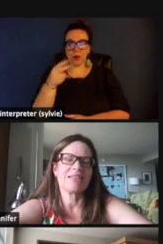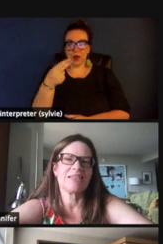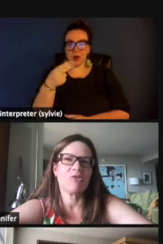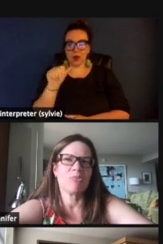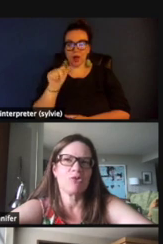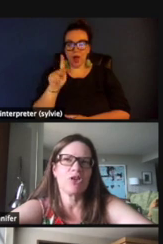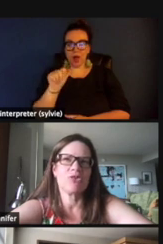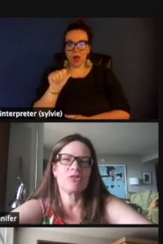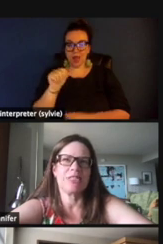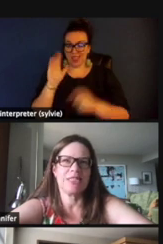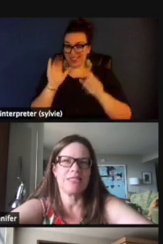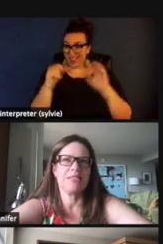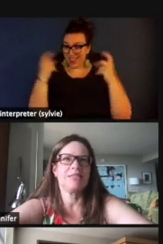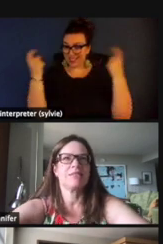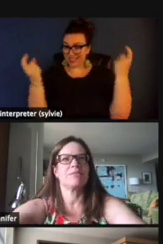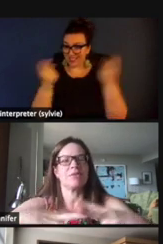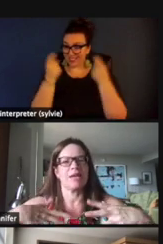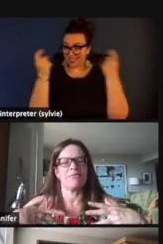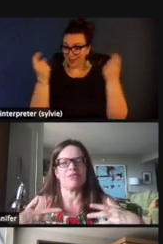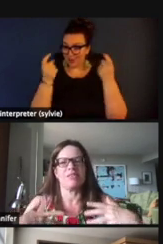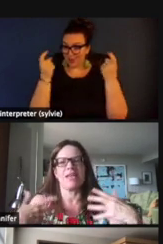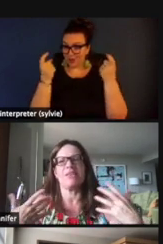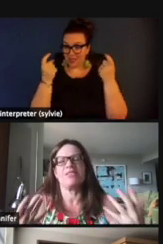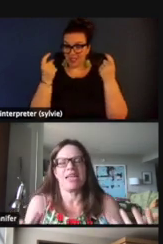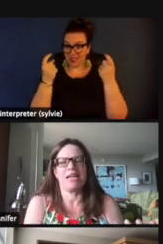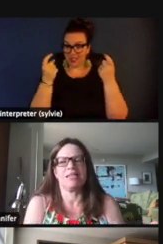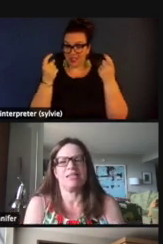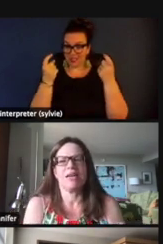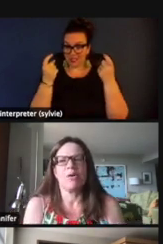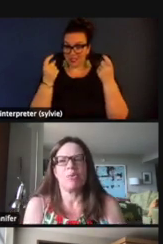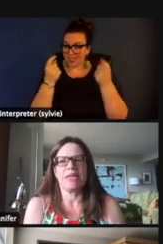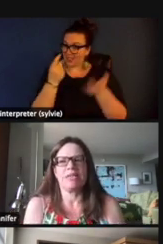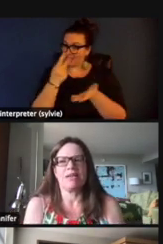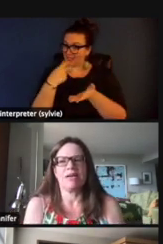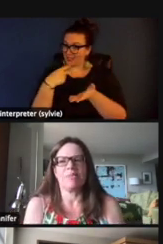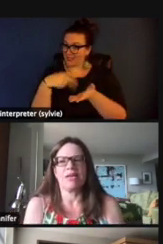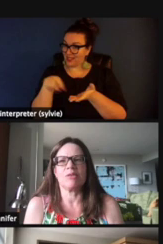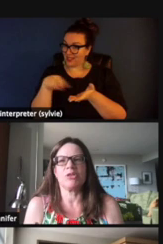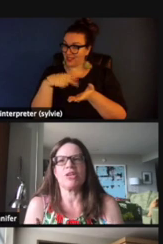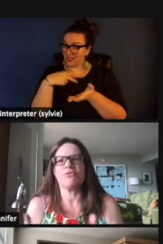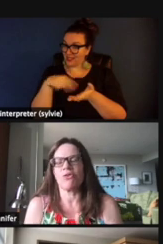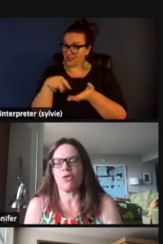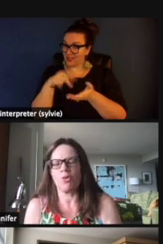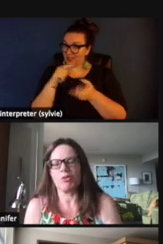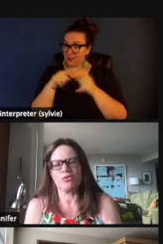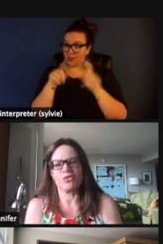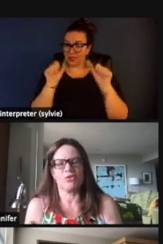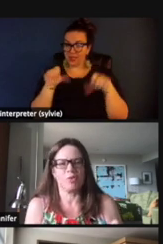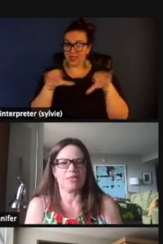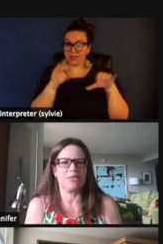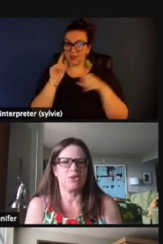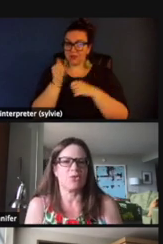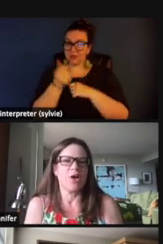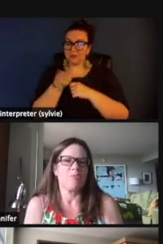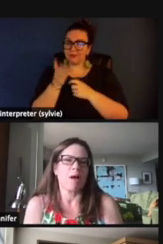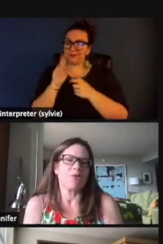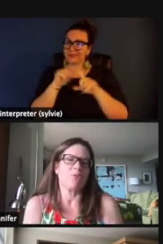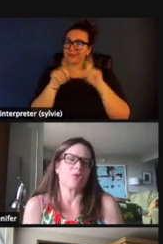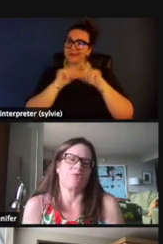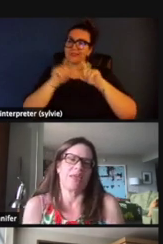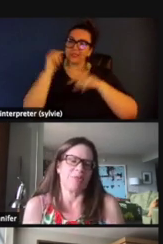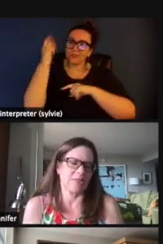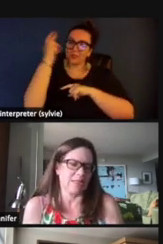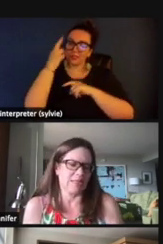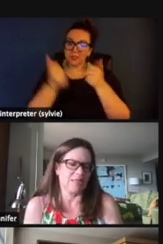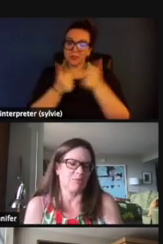is a ceremonial kind of dance, but it can be done for a whole bunch of different reasons. So probably the